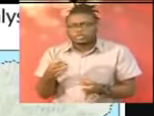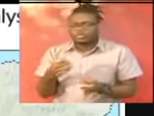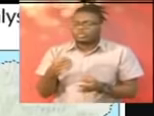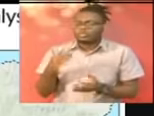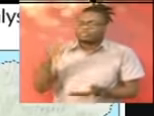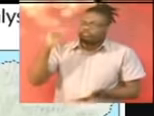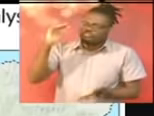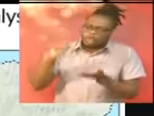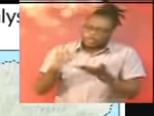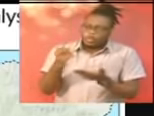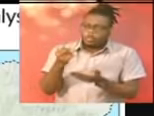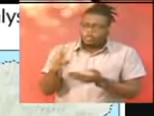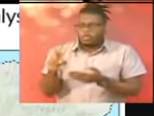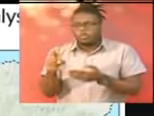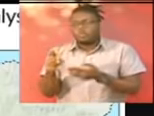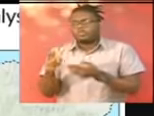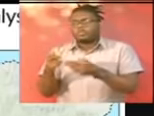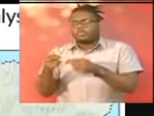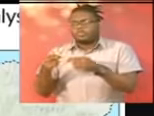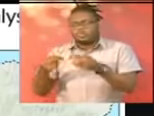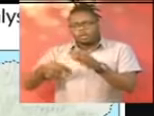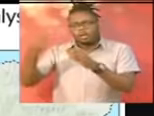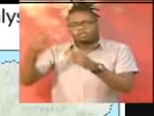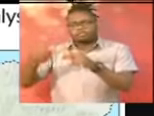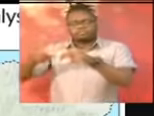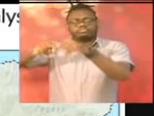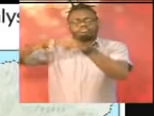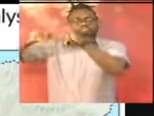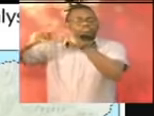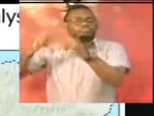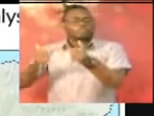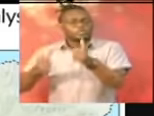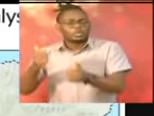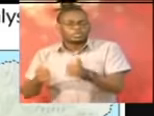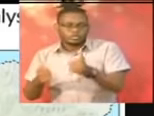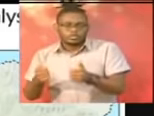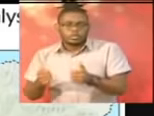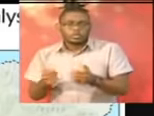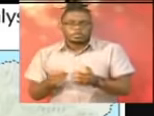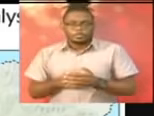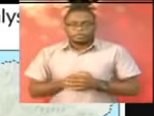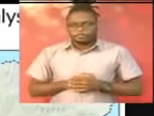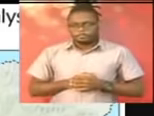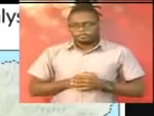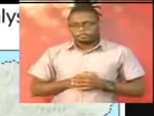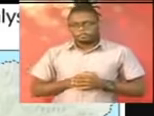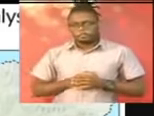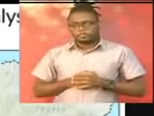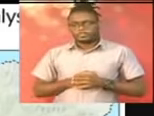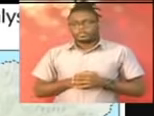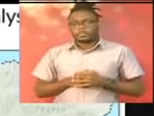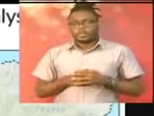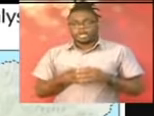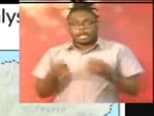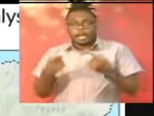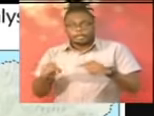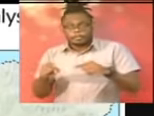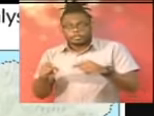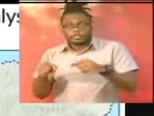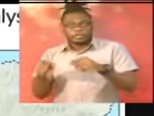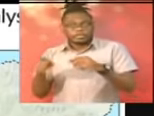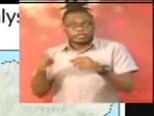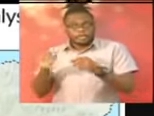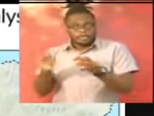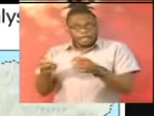general upward trend. Again, it is possible that these upward trends are as a result of spread within the home